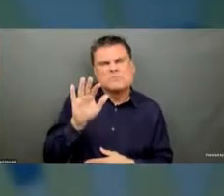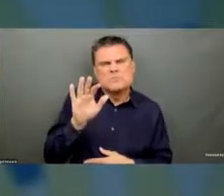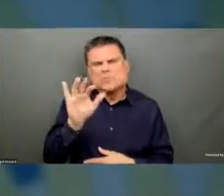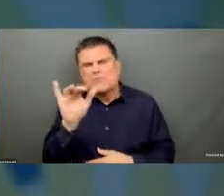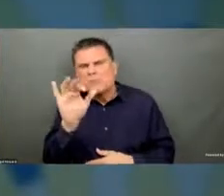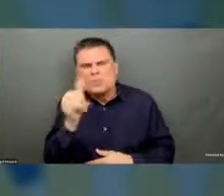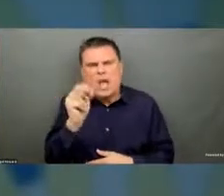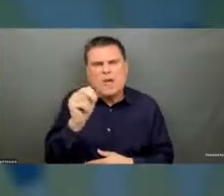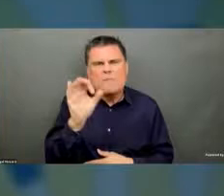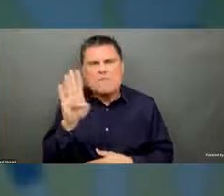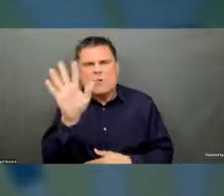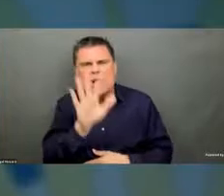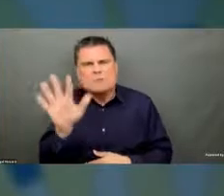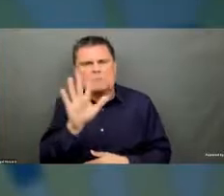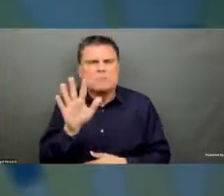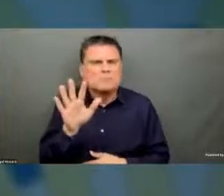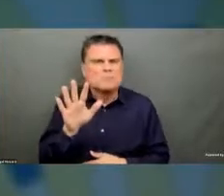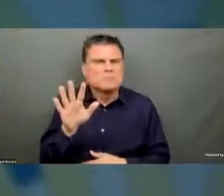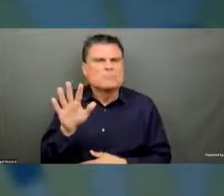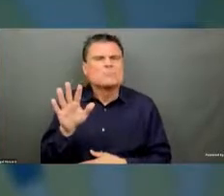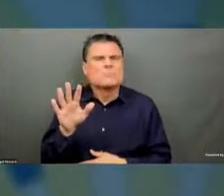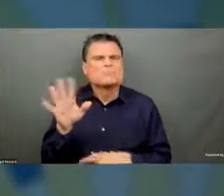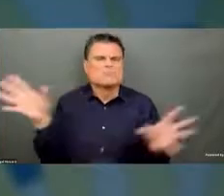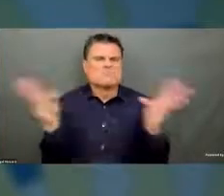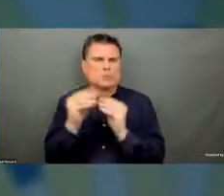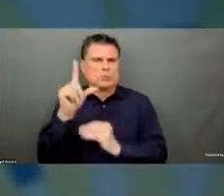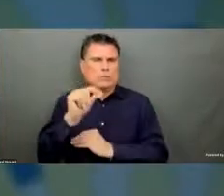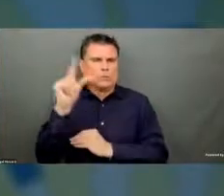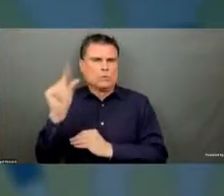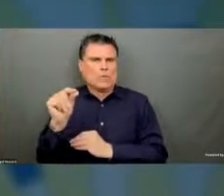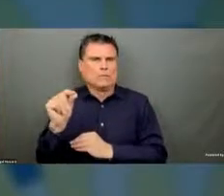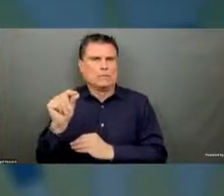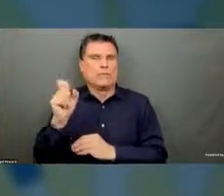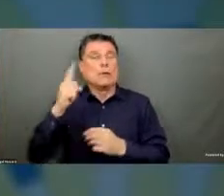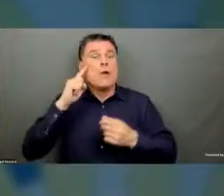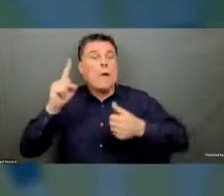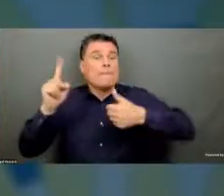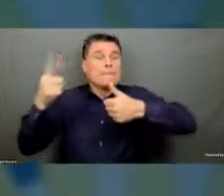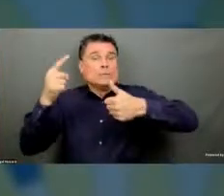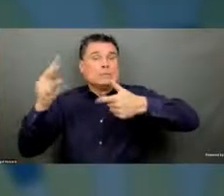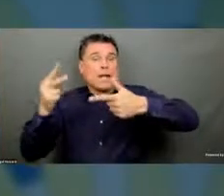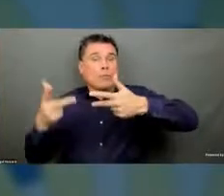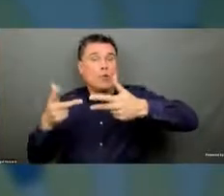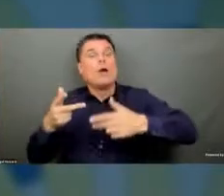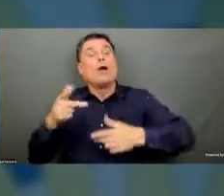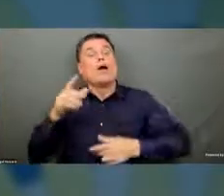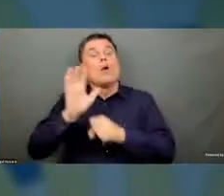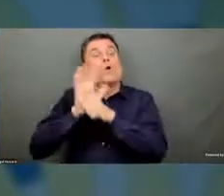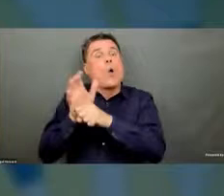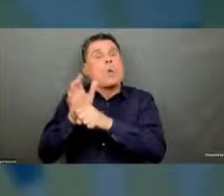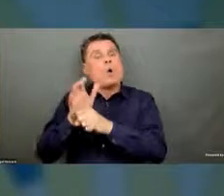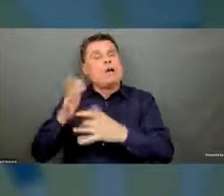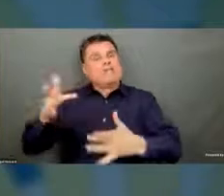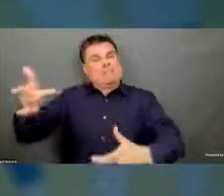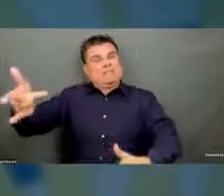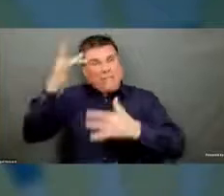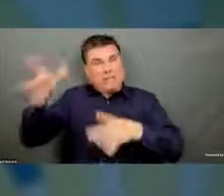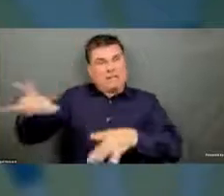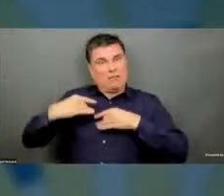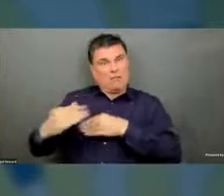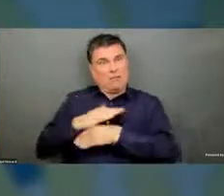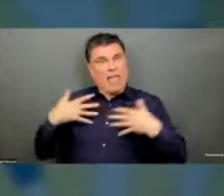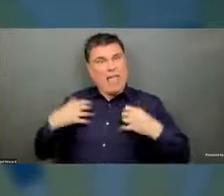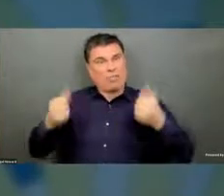top cause of death in the province. And that may not seem like much, but it is an important marker that it is in the